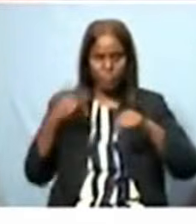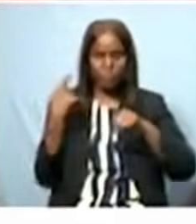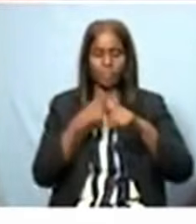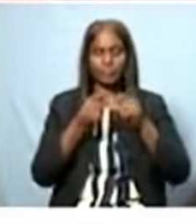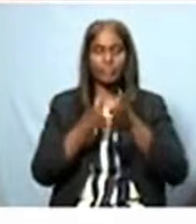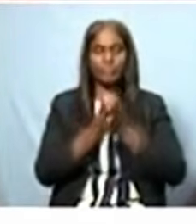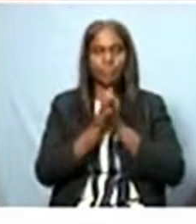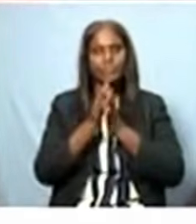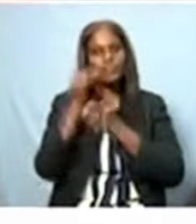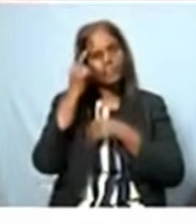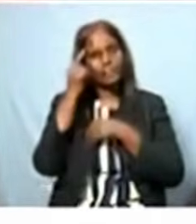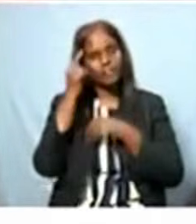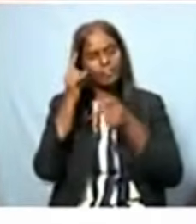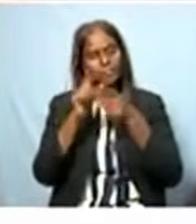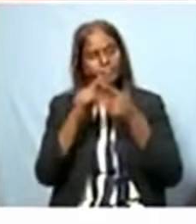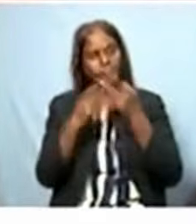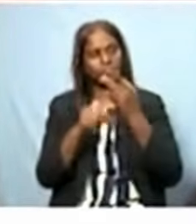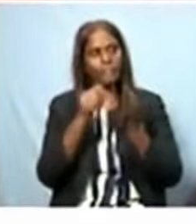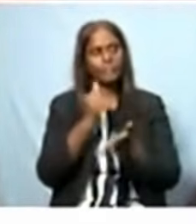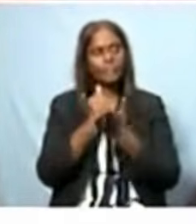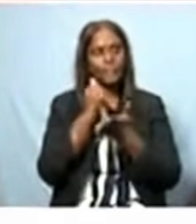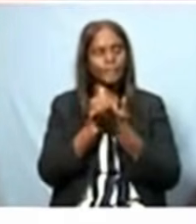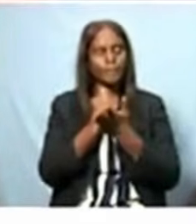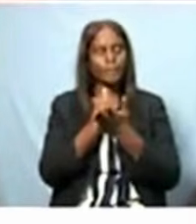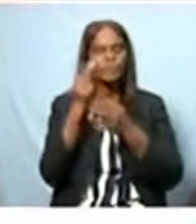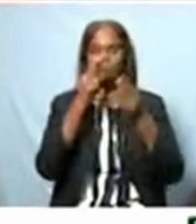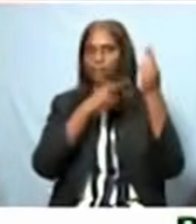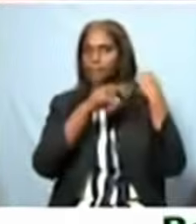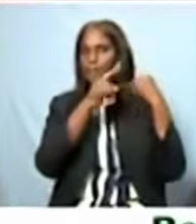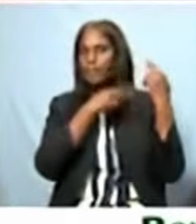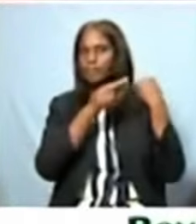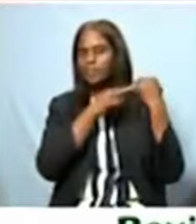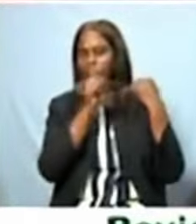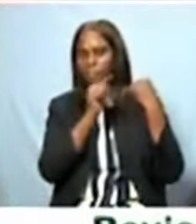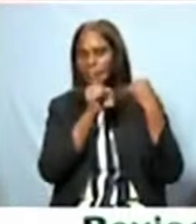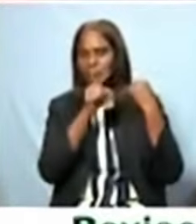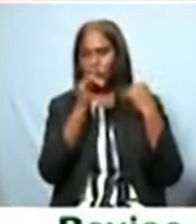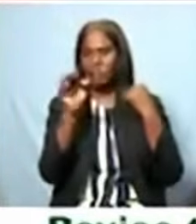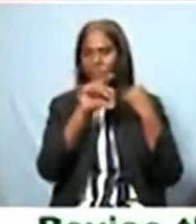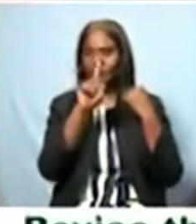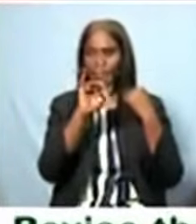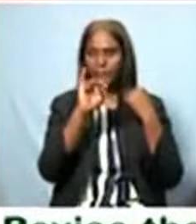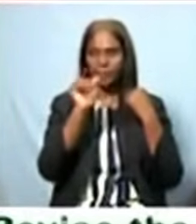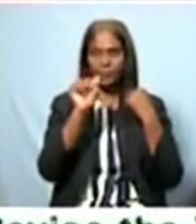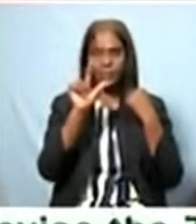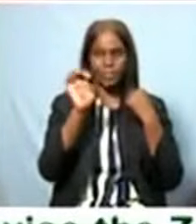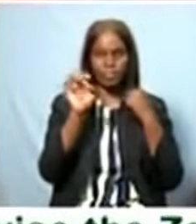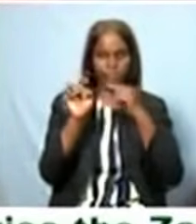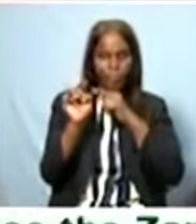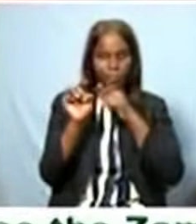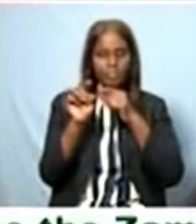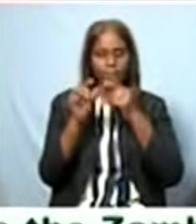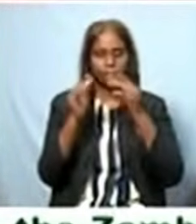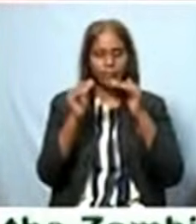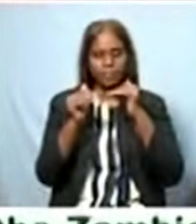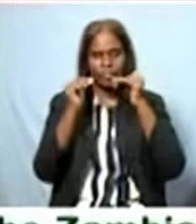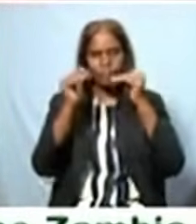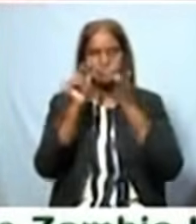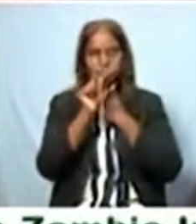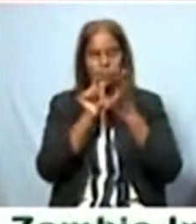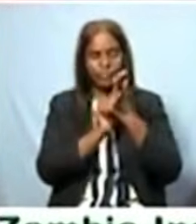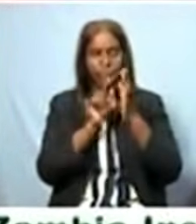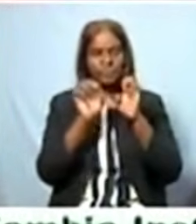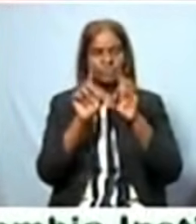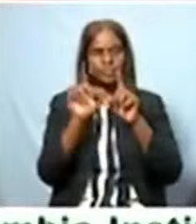the government to facilitate the revision of the Zambia Institute of Advanced Legal